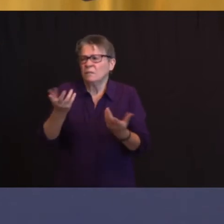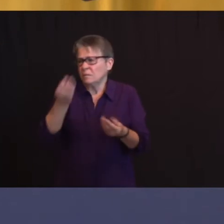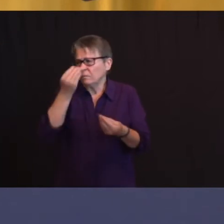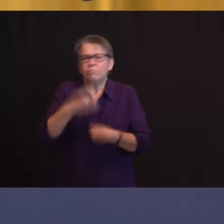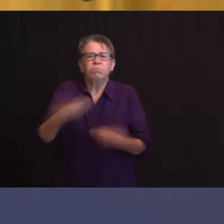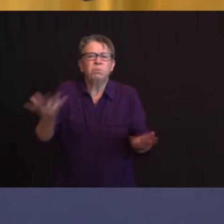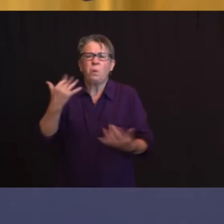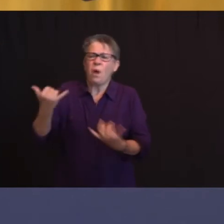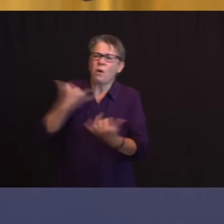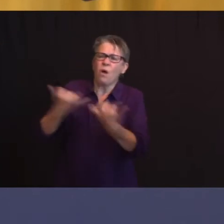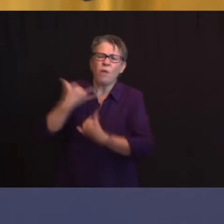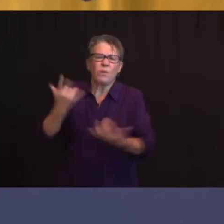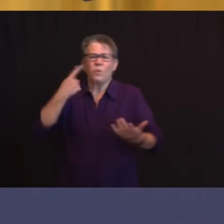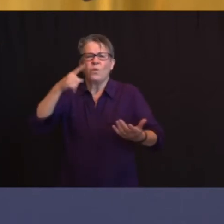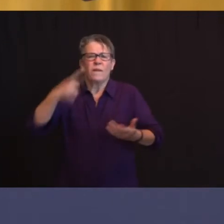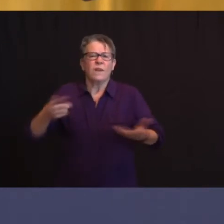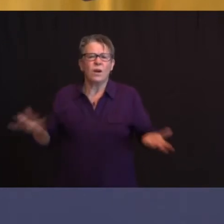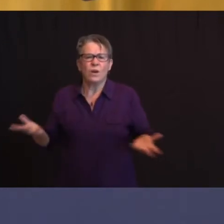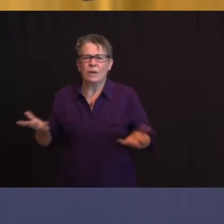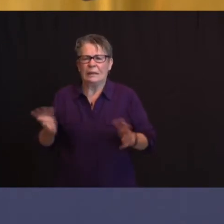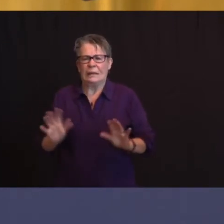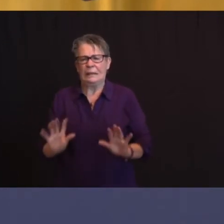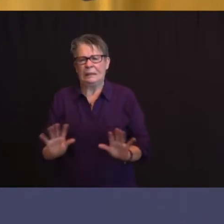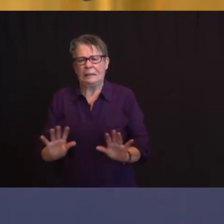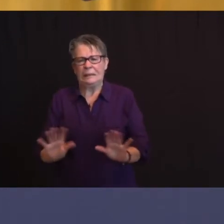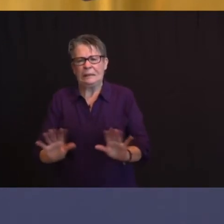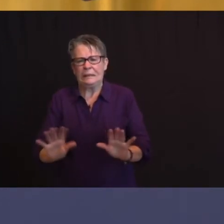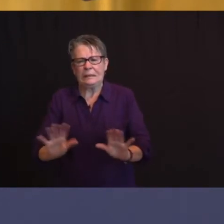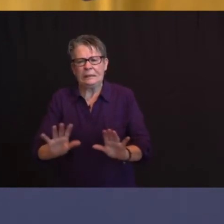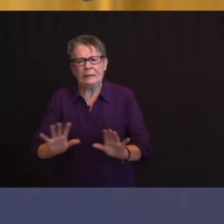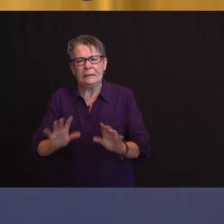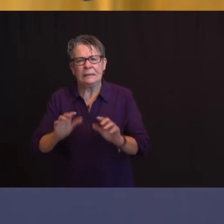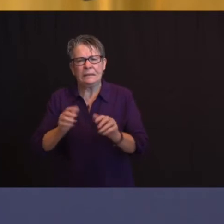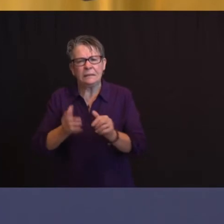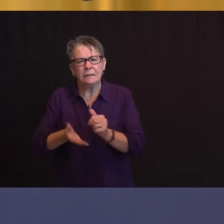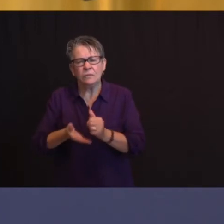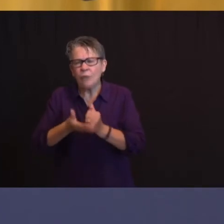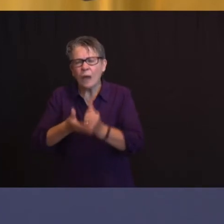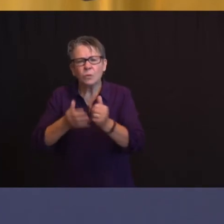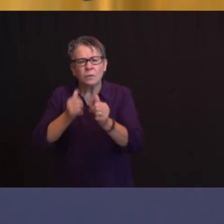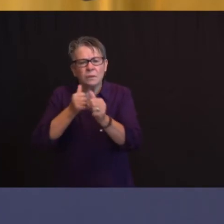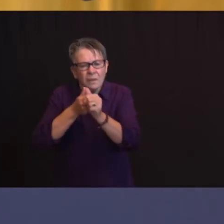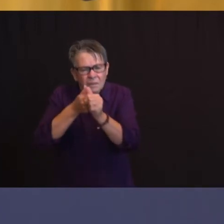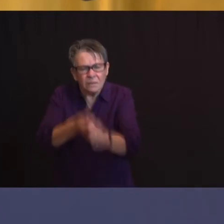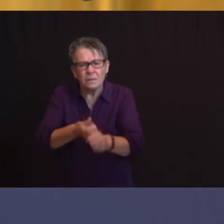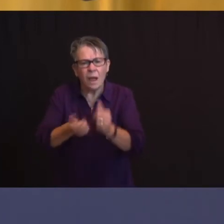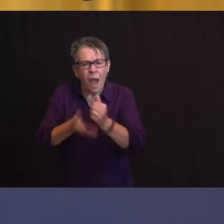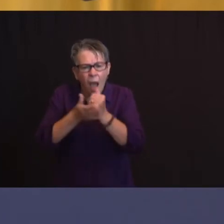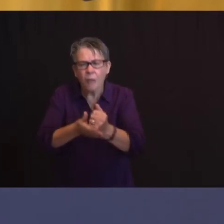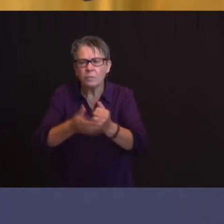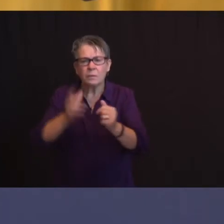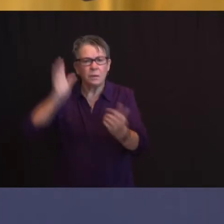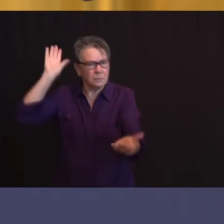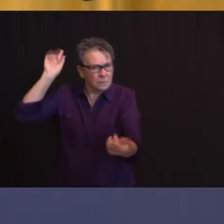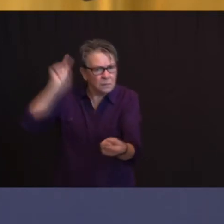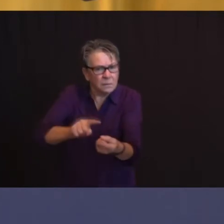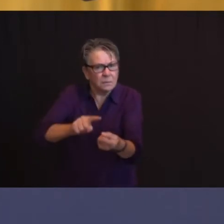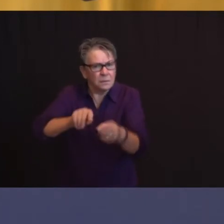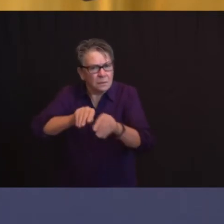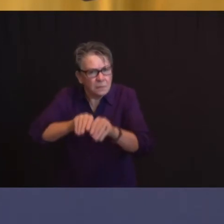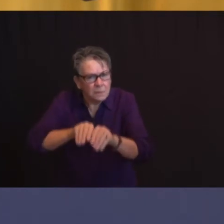let the medical and science experts come in. I think hospitalizations, Judy, we probably should throw one of our models